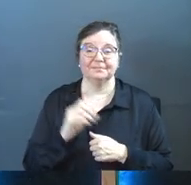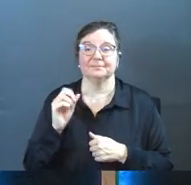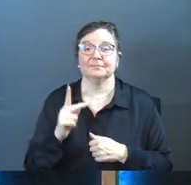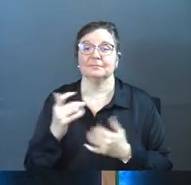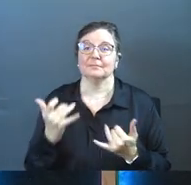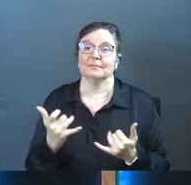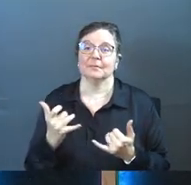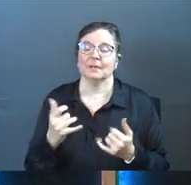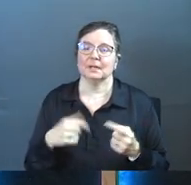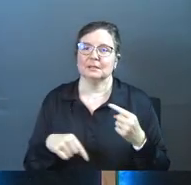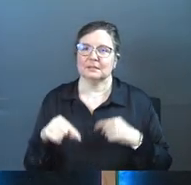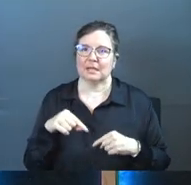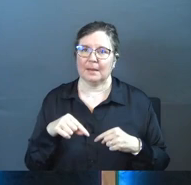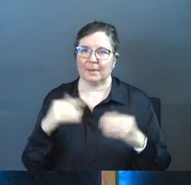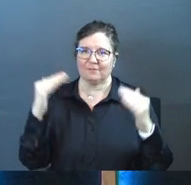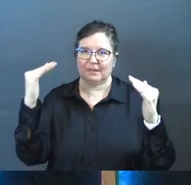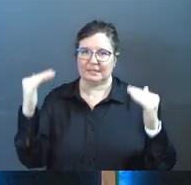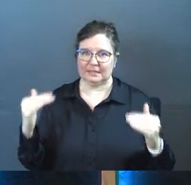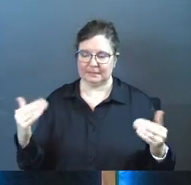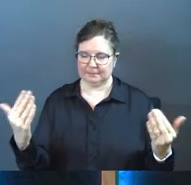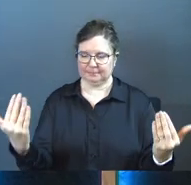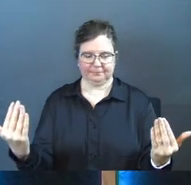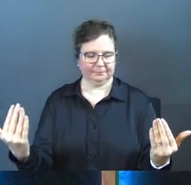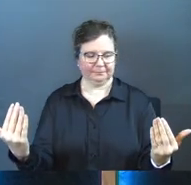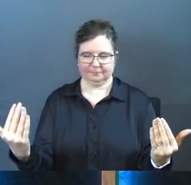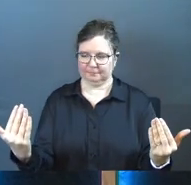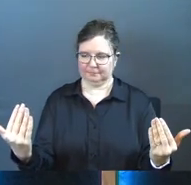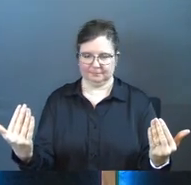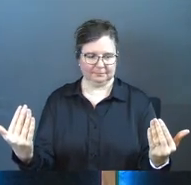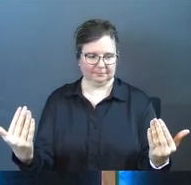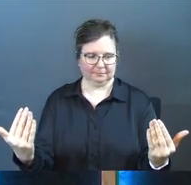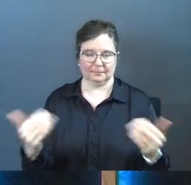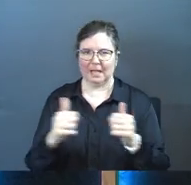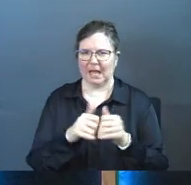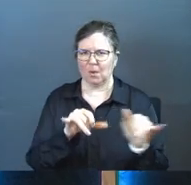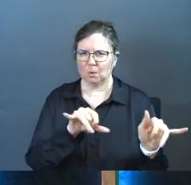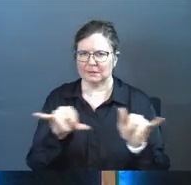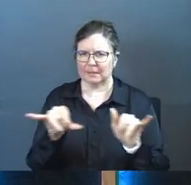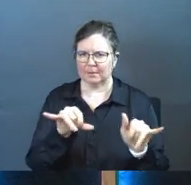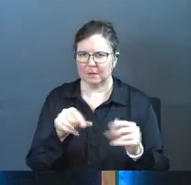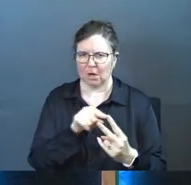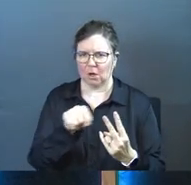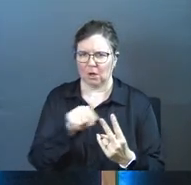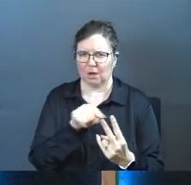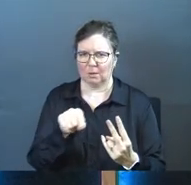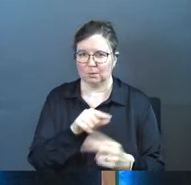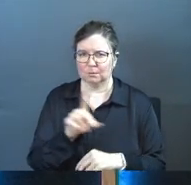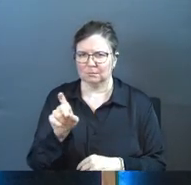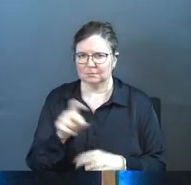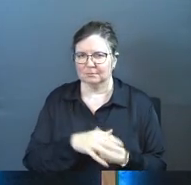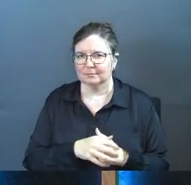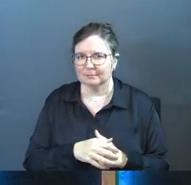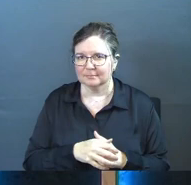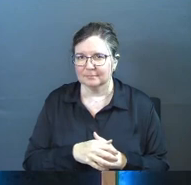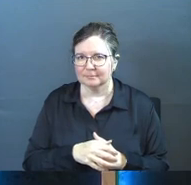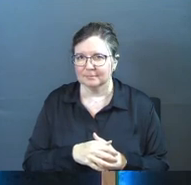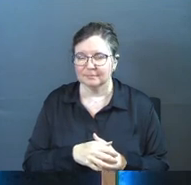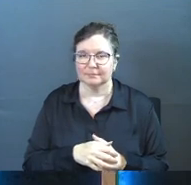Okay, now stand back from your list for just a second. Take a look at it. How similar are you and your partner?